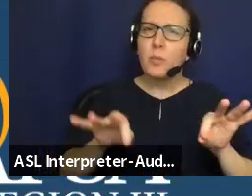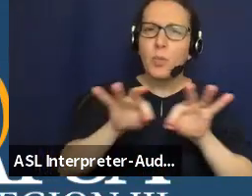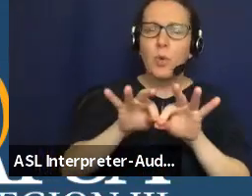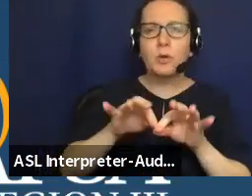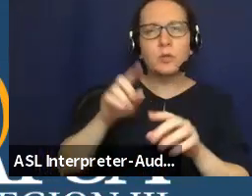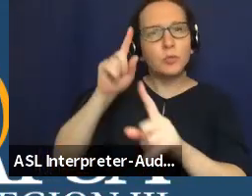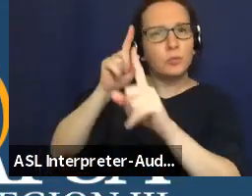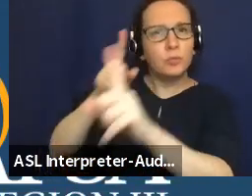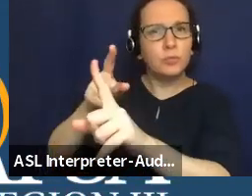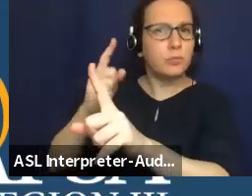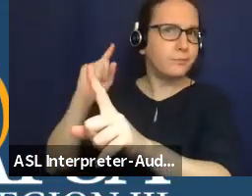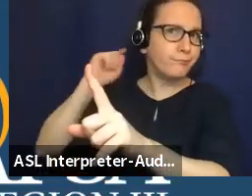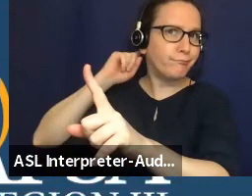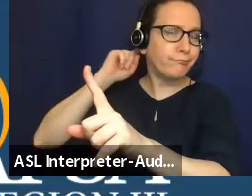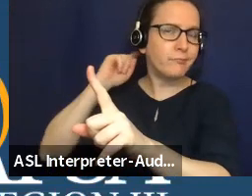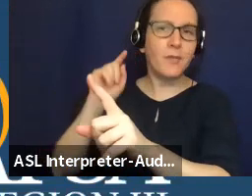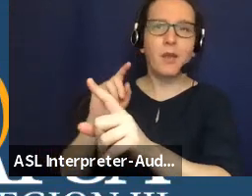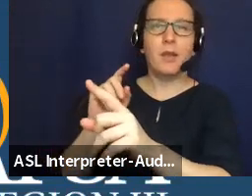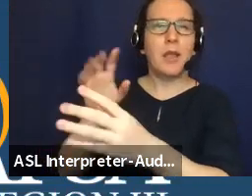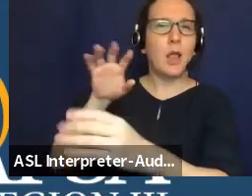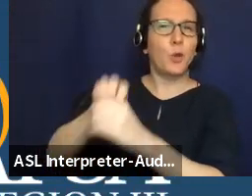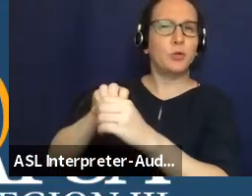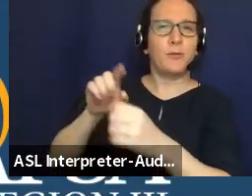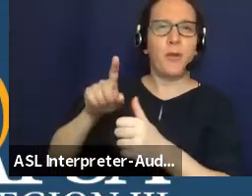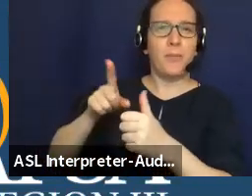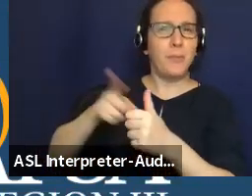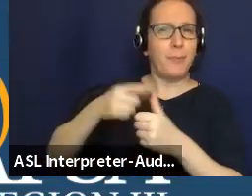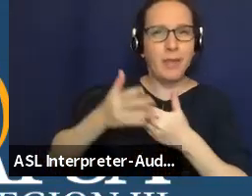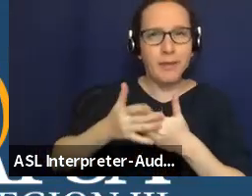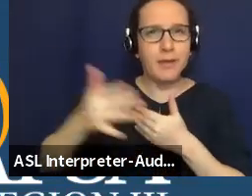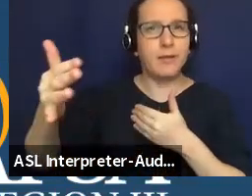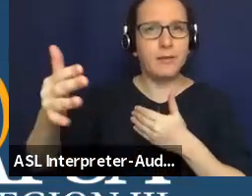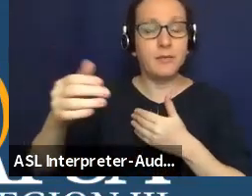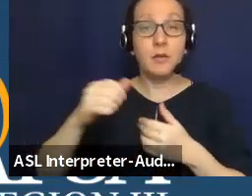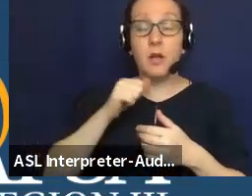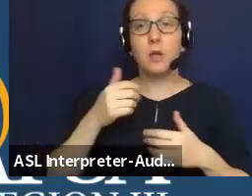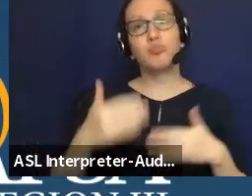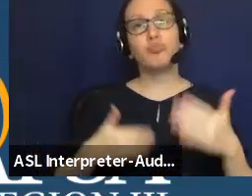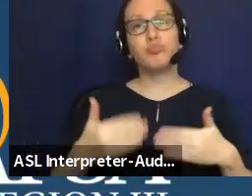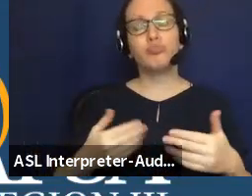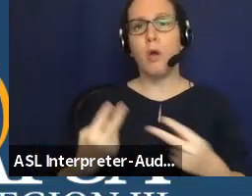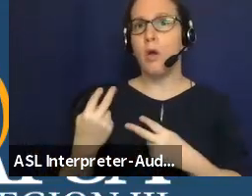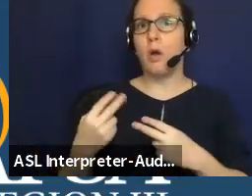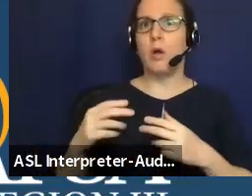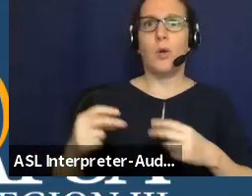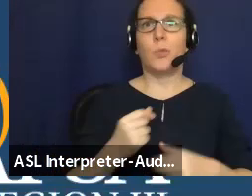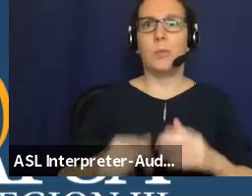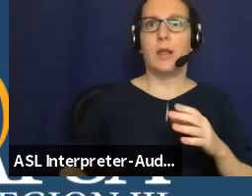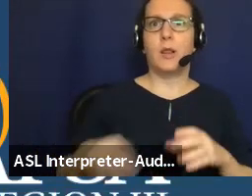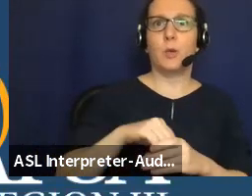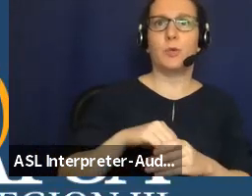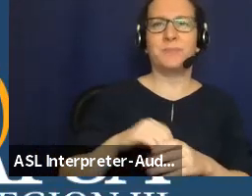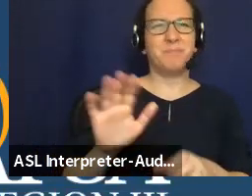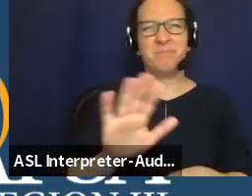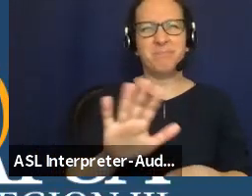for inclusion from the very beginning rather than more of a reactive measure. Some of these options could be making sure